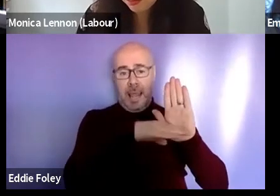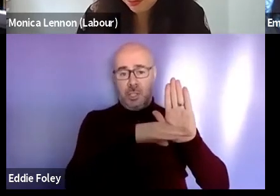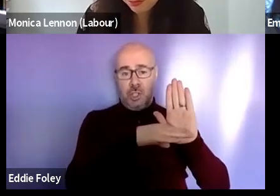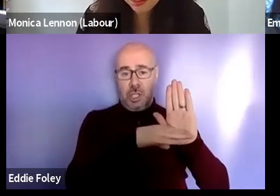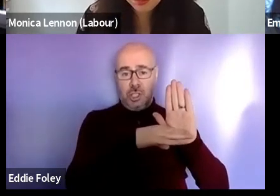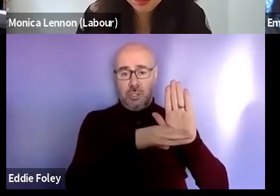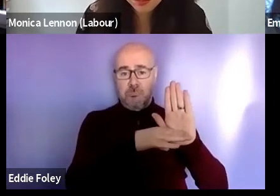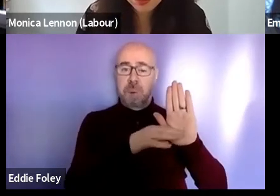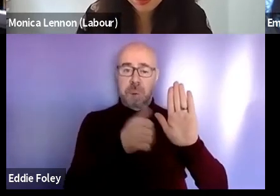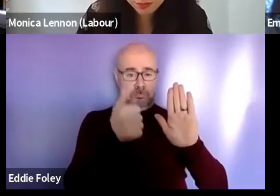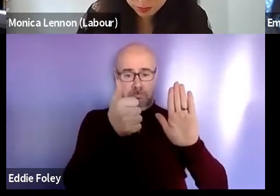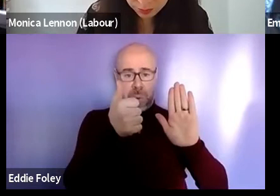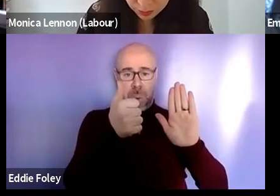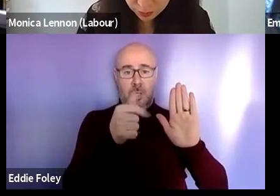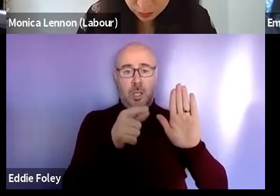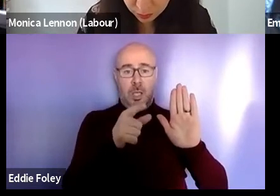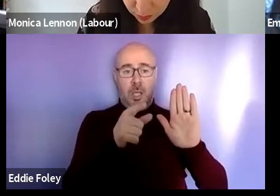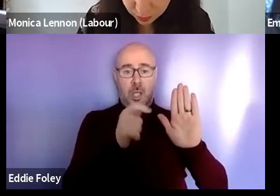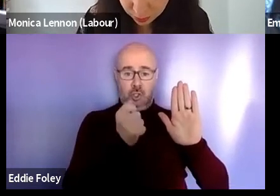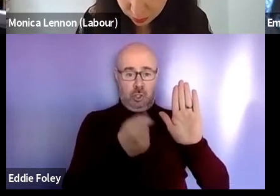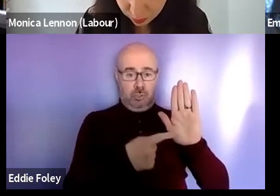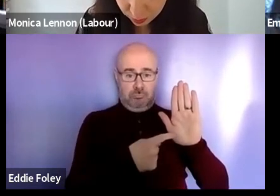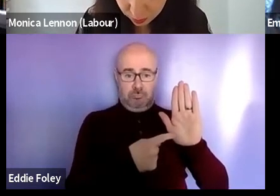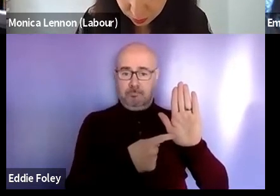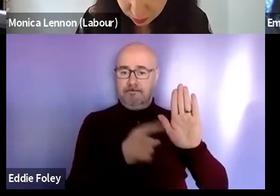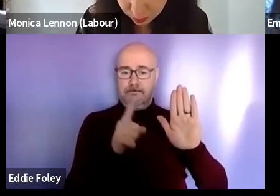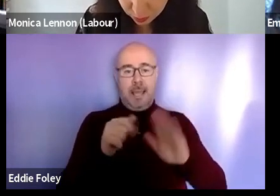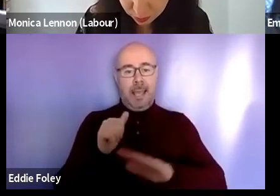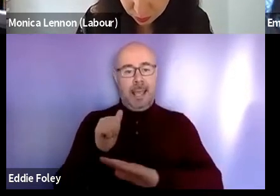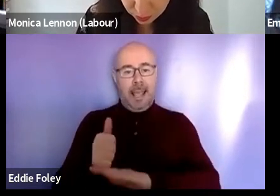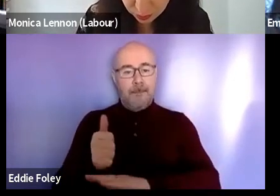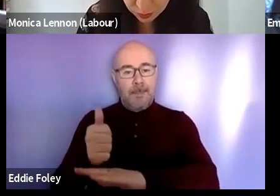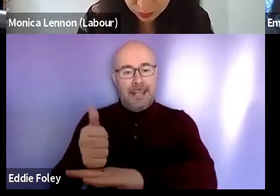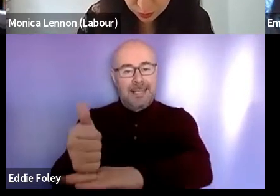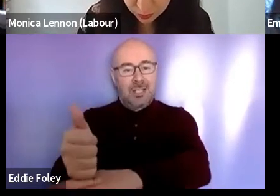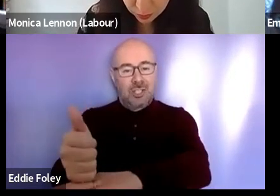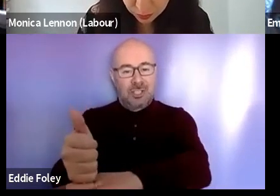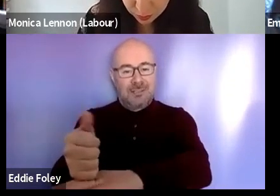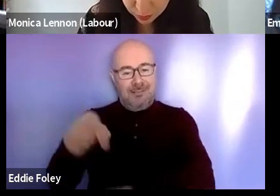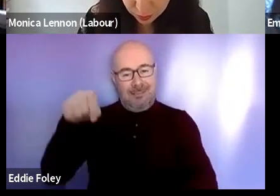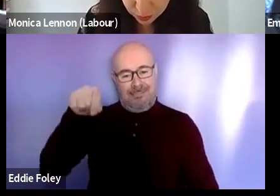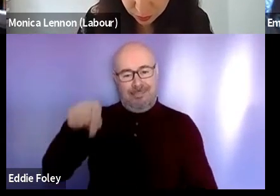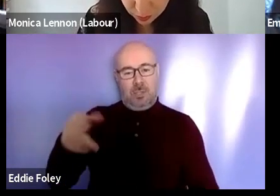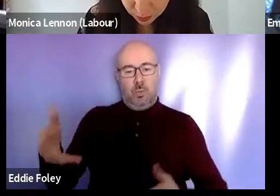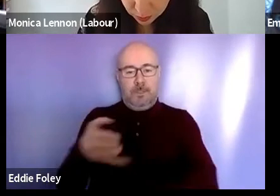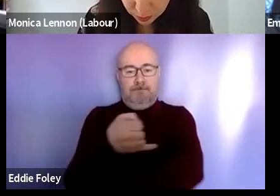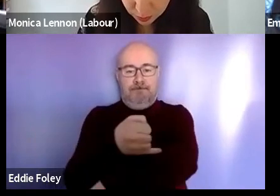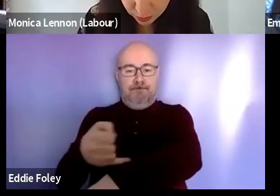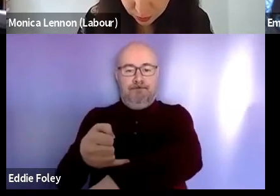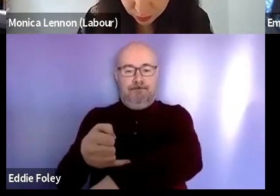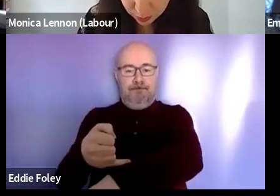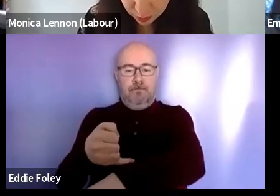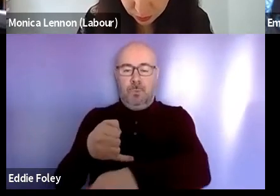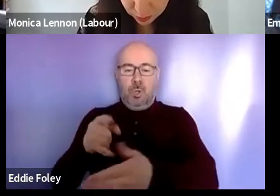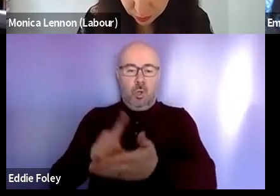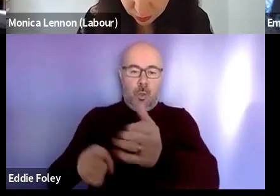need changed. Implementation, we need an absolute sea change in how local authorities, how